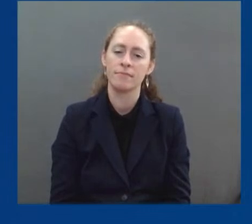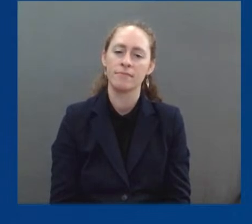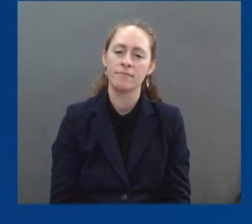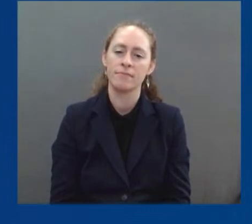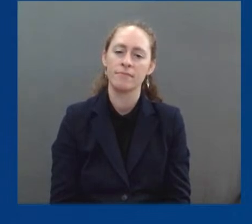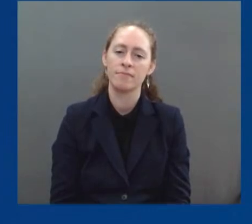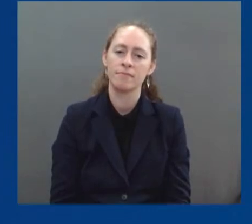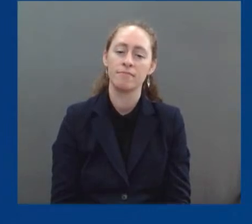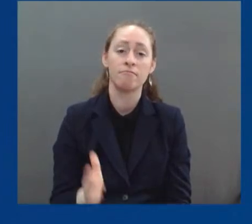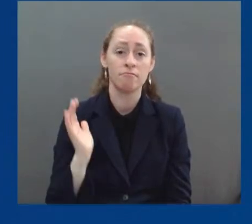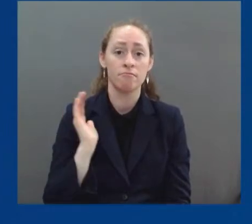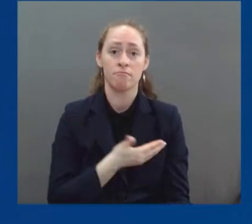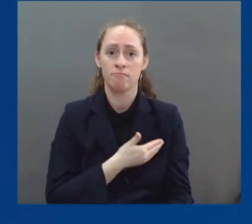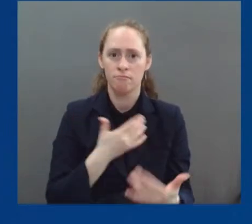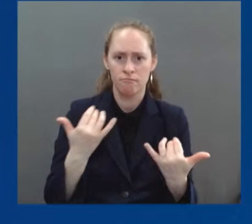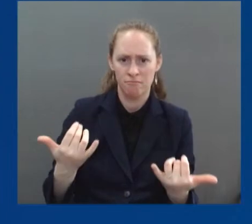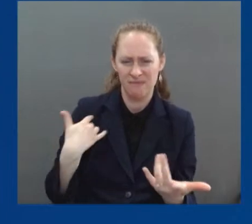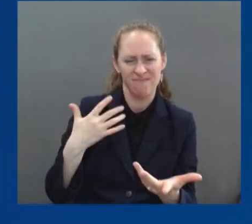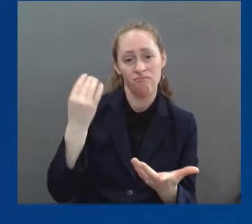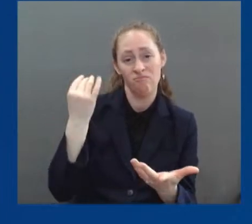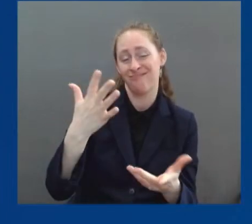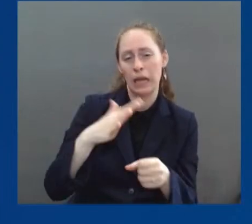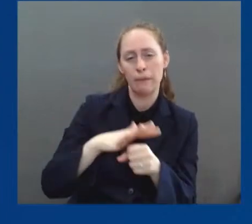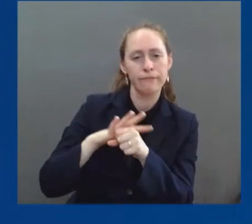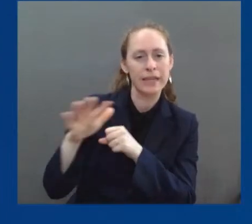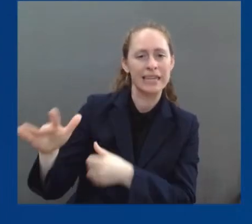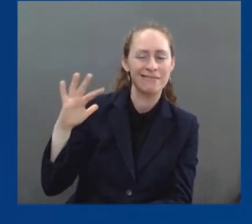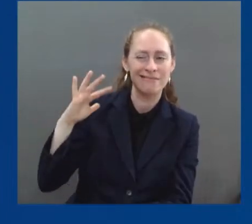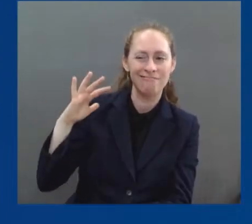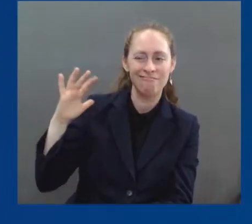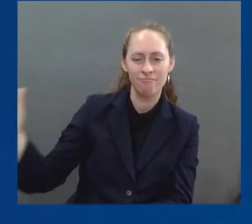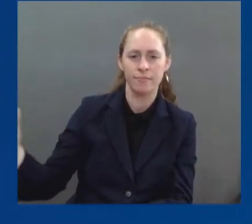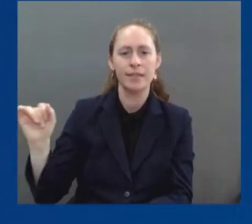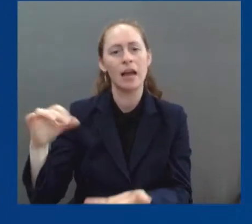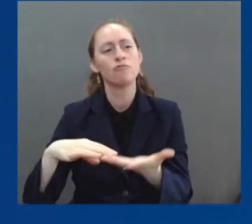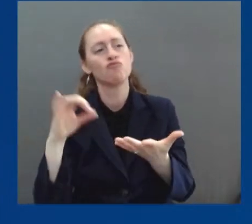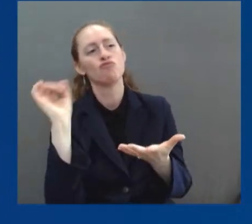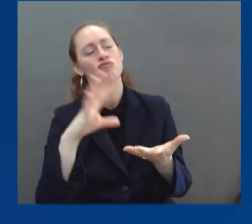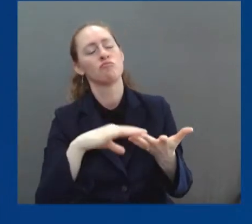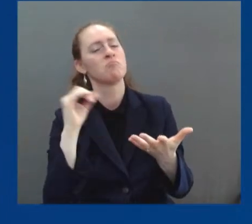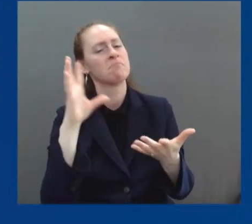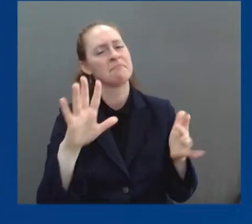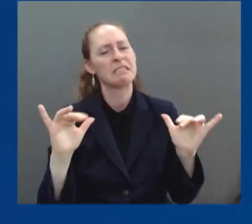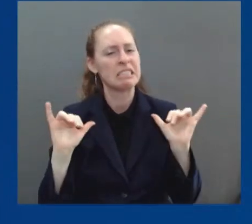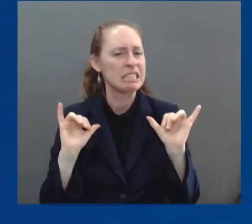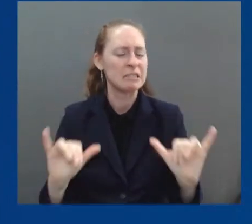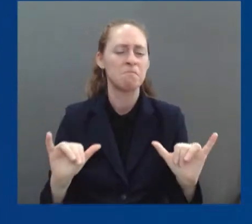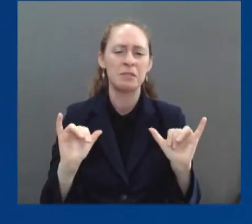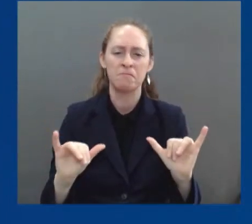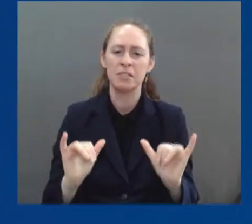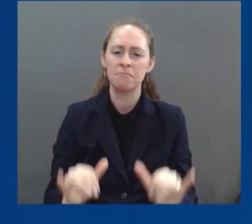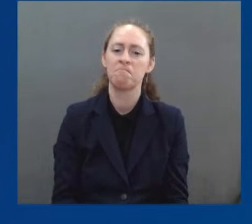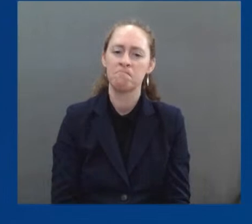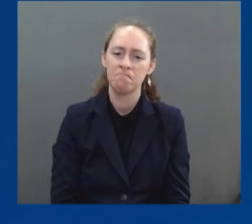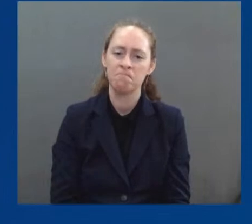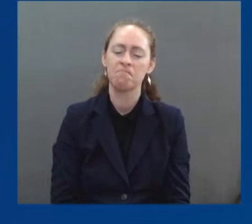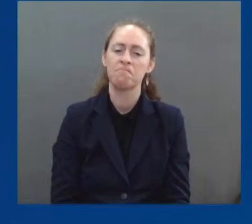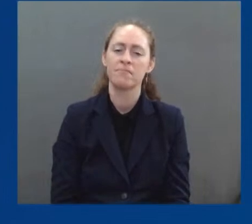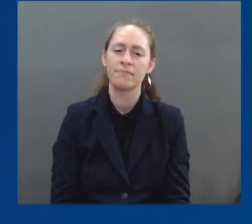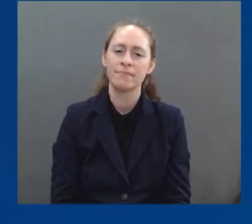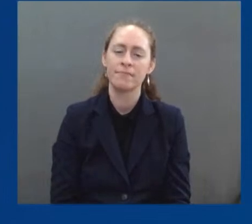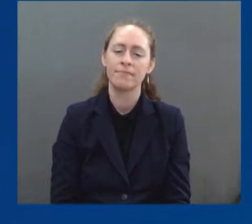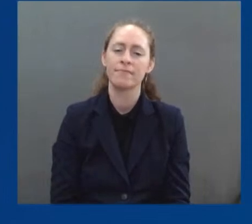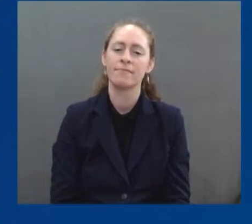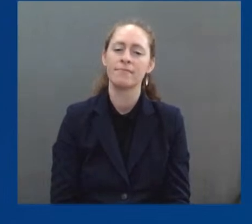send abroad and other countries around the world to do the same, to make sure that we have plenty of vaccines for adults across the world. So we are